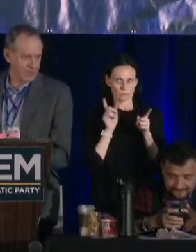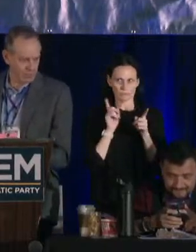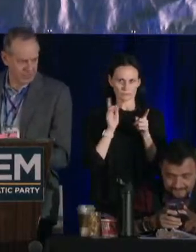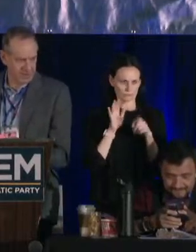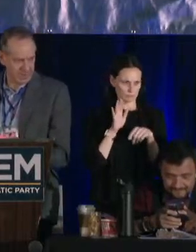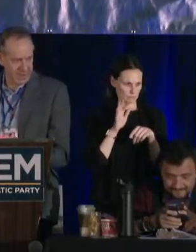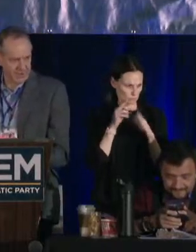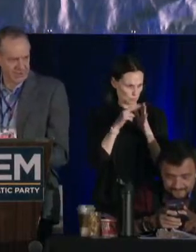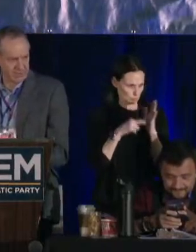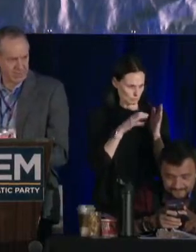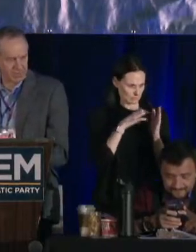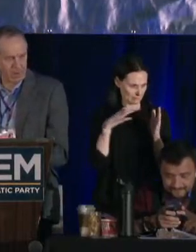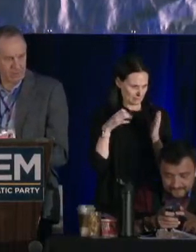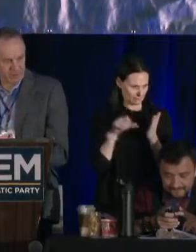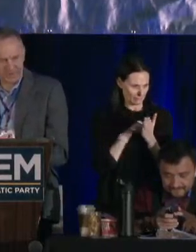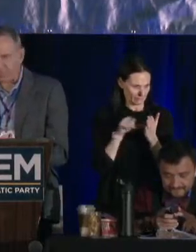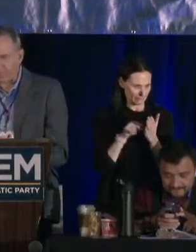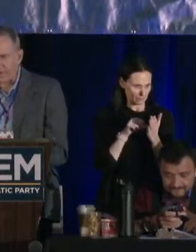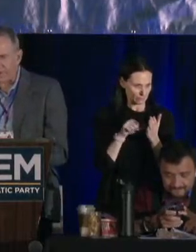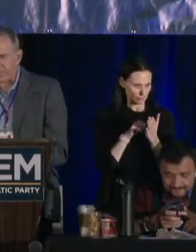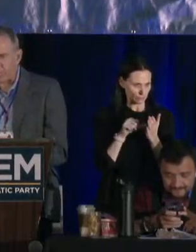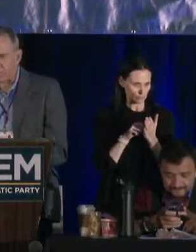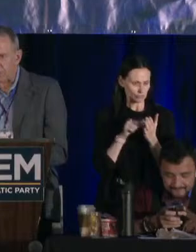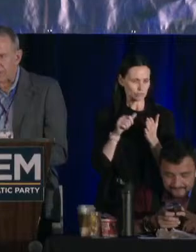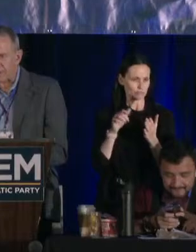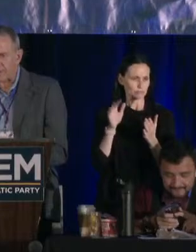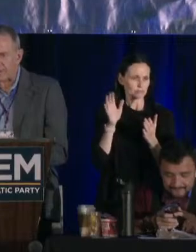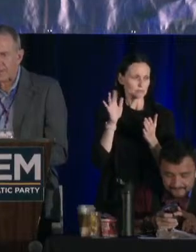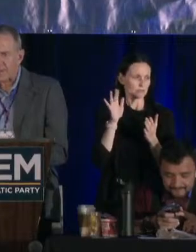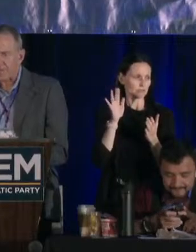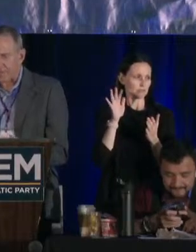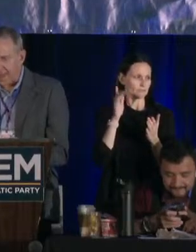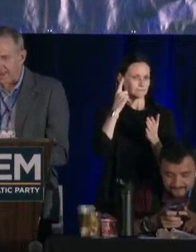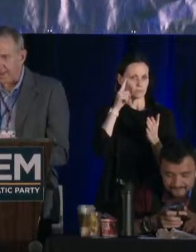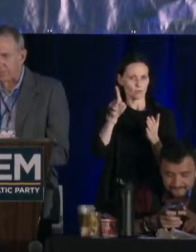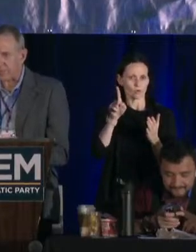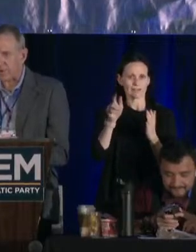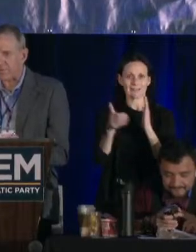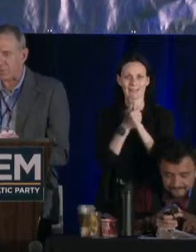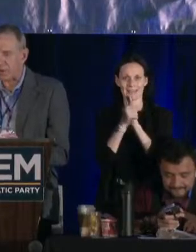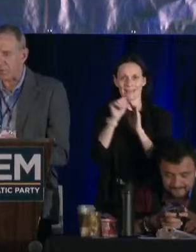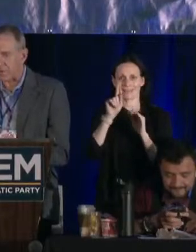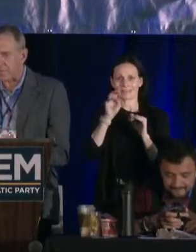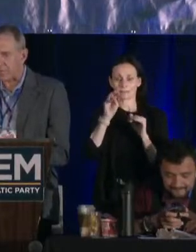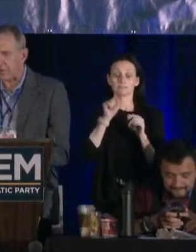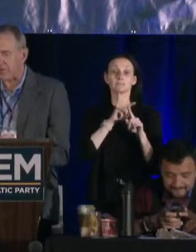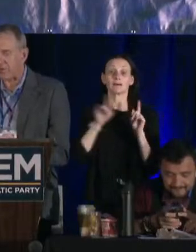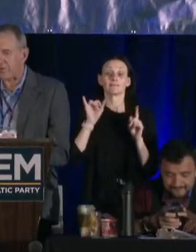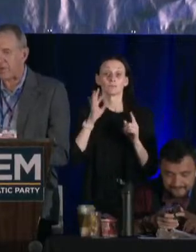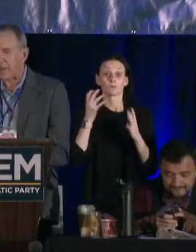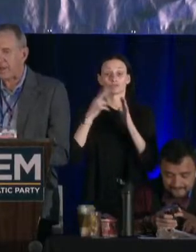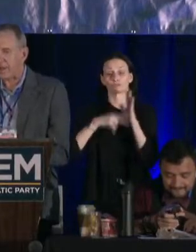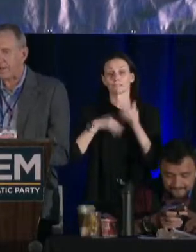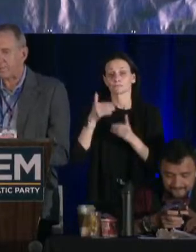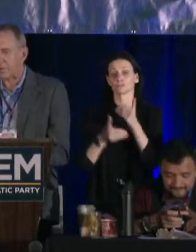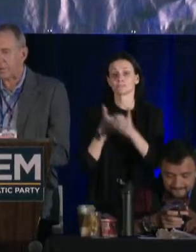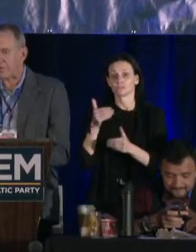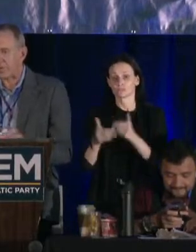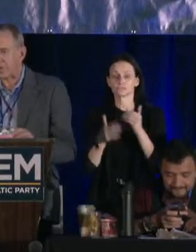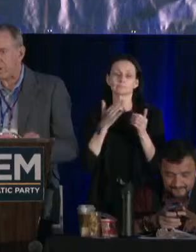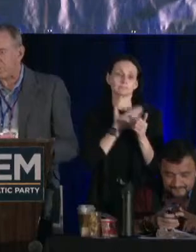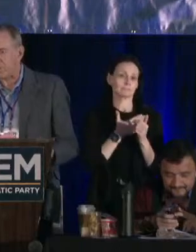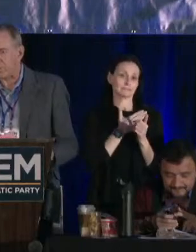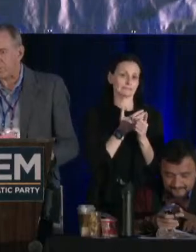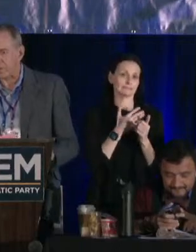It's on the Rules Committee page, and there's probably a separate page for the ADEMs. But if you want to read the procedures,